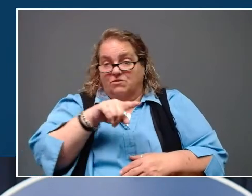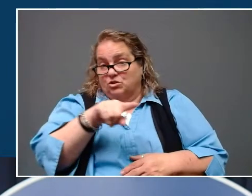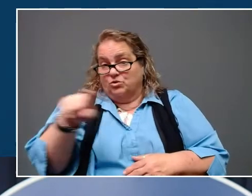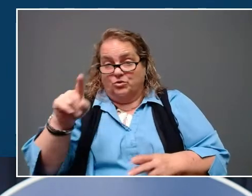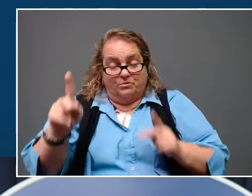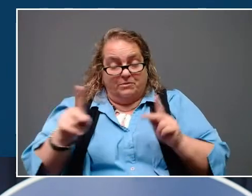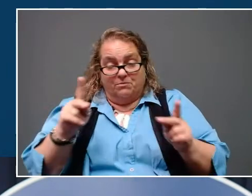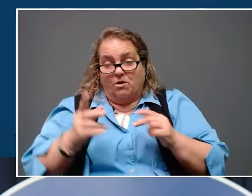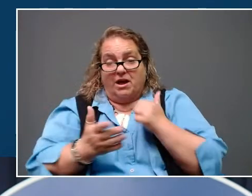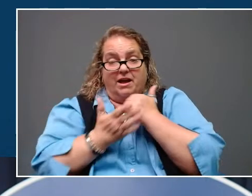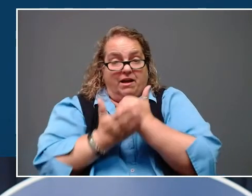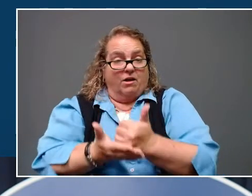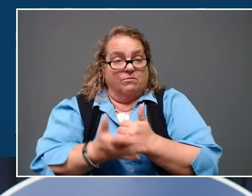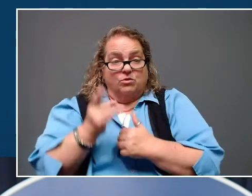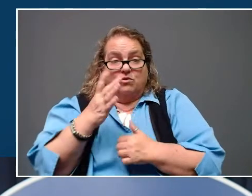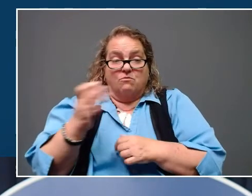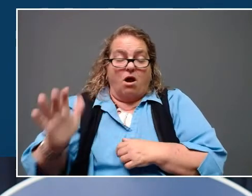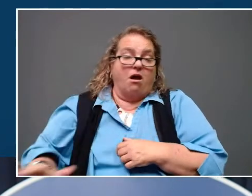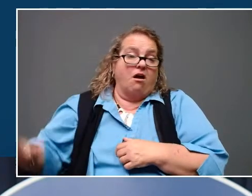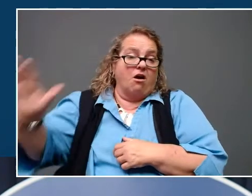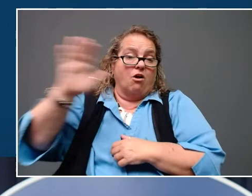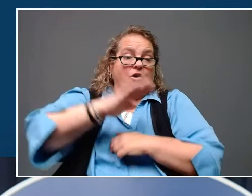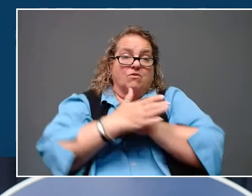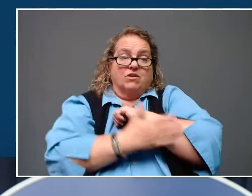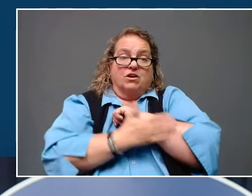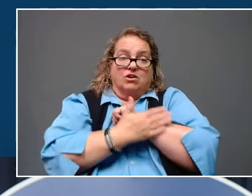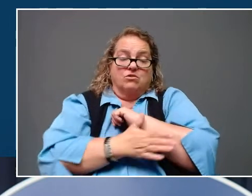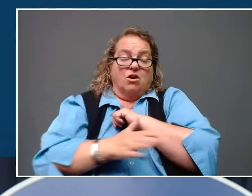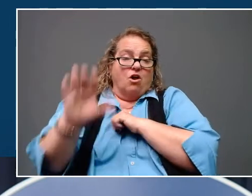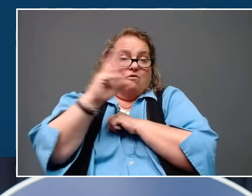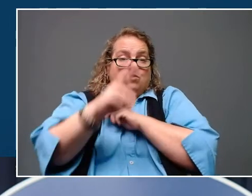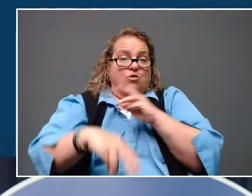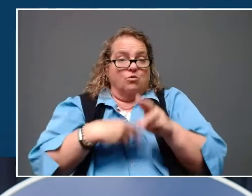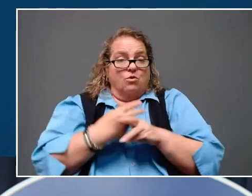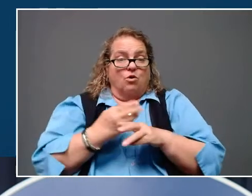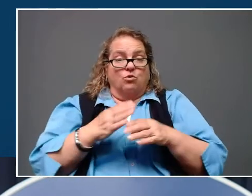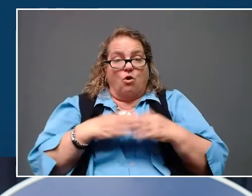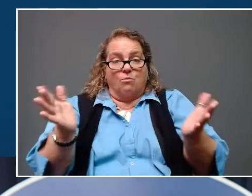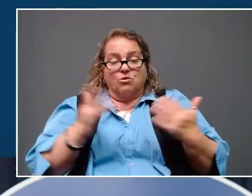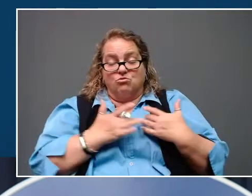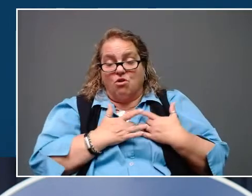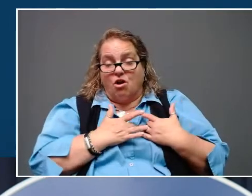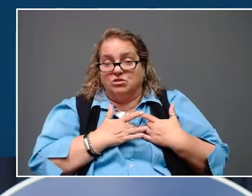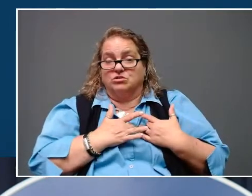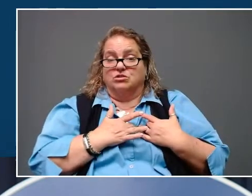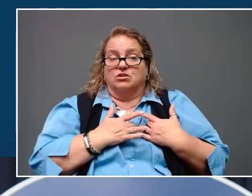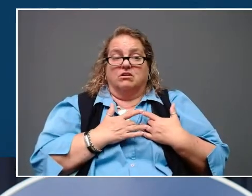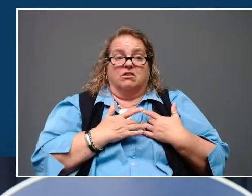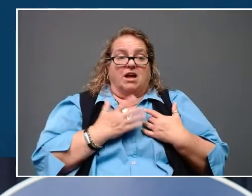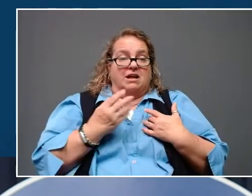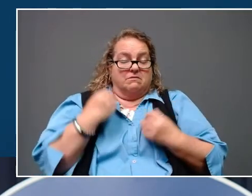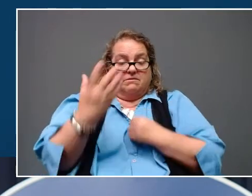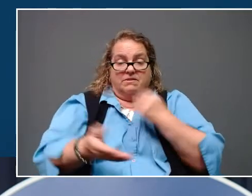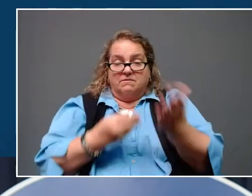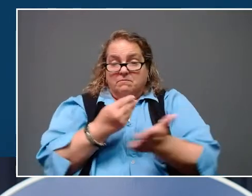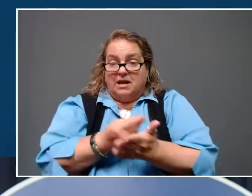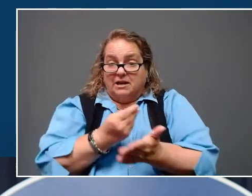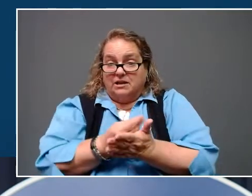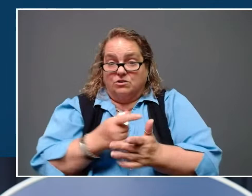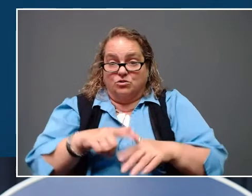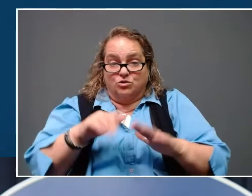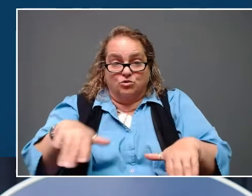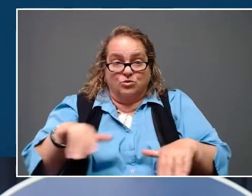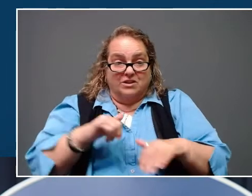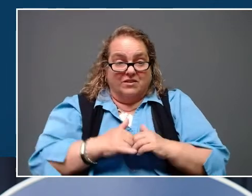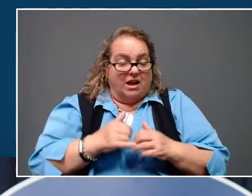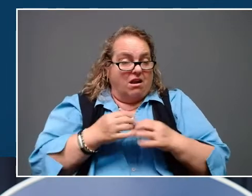people from all over the country and all over the world opening your hearts and opening your wallets to these children that hadn't just lost their Christmas toys,